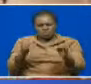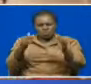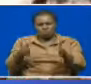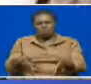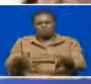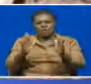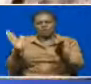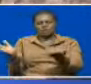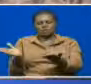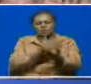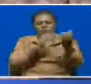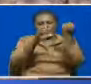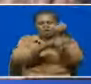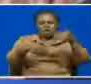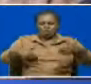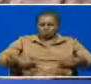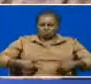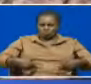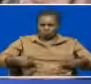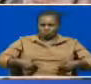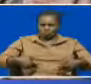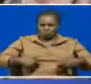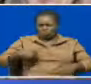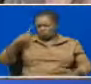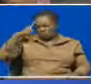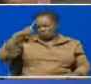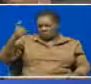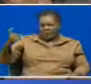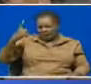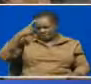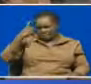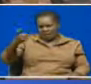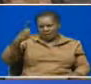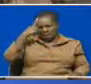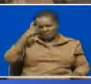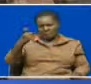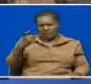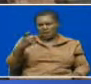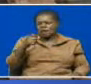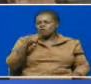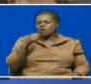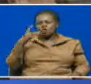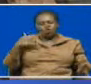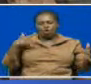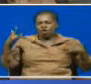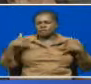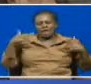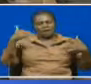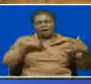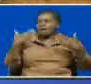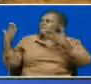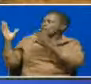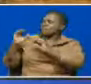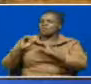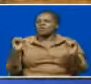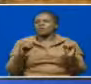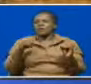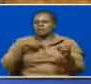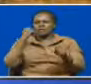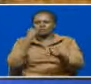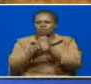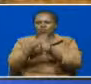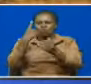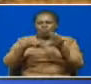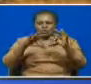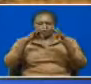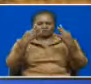the country with teens engaging in unruly behavior has not been a cause for concern in this household. What we did as a family